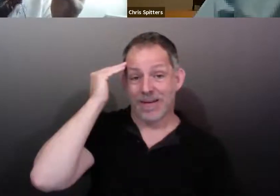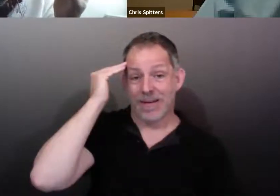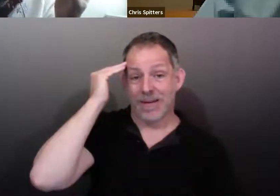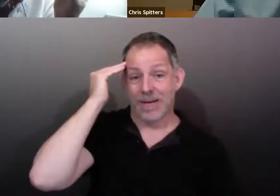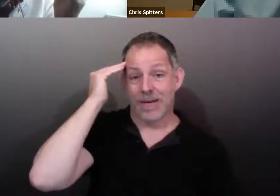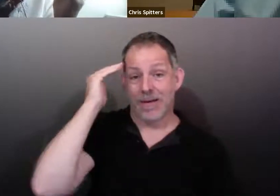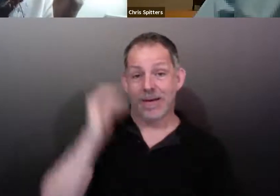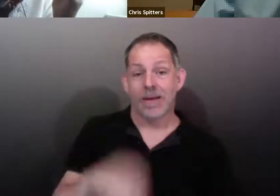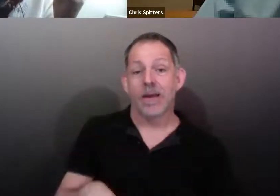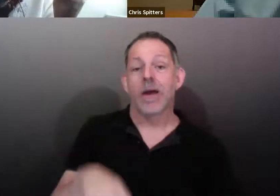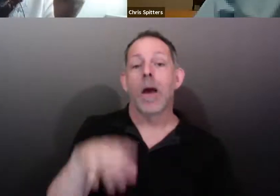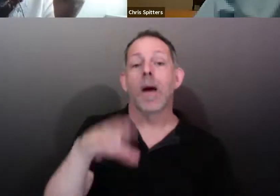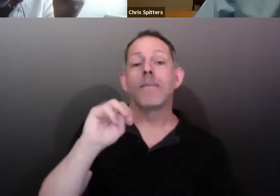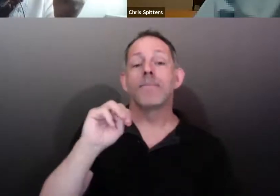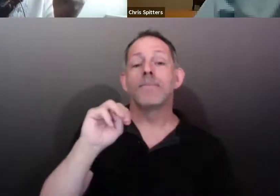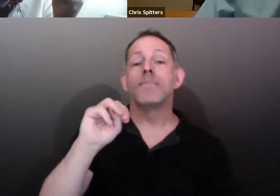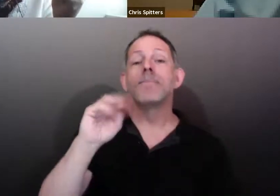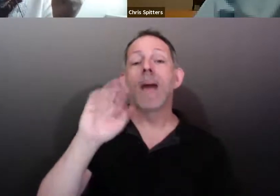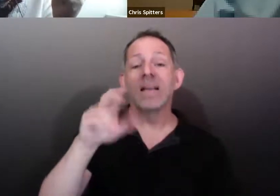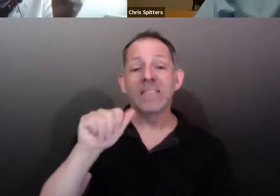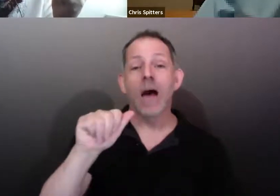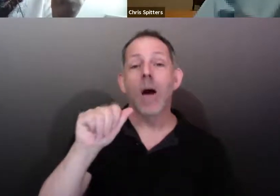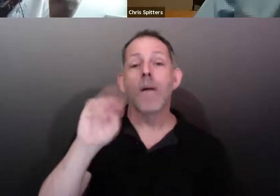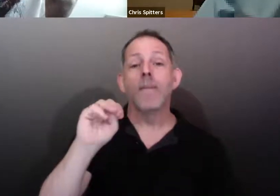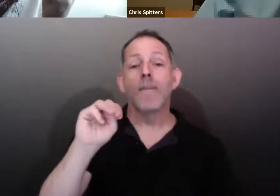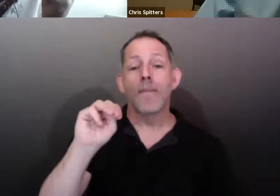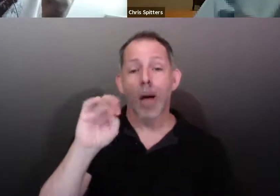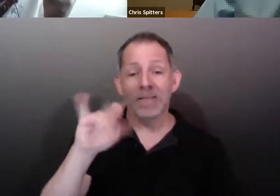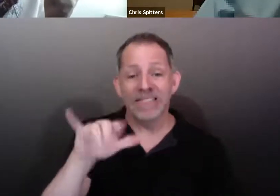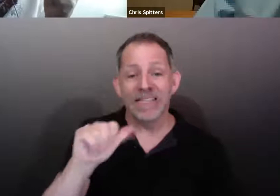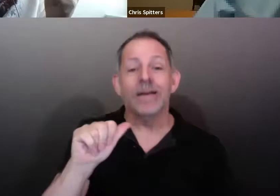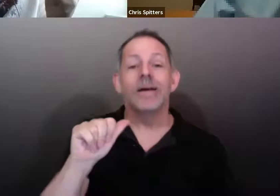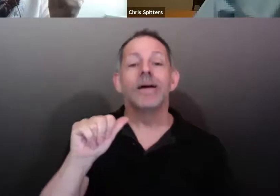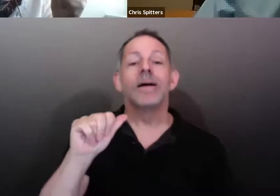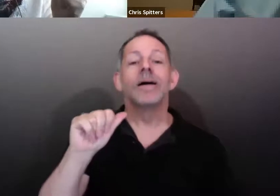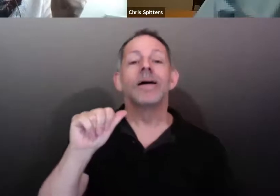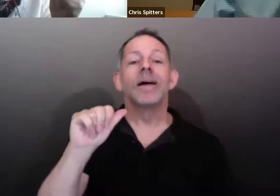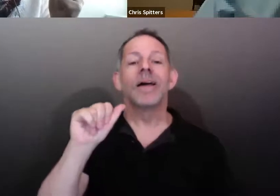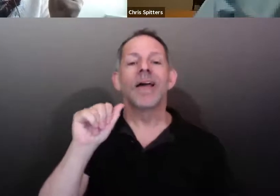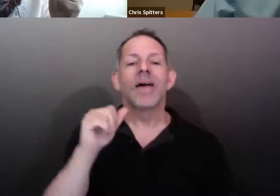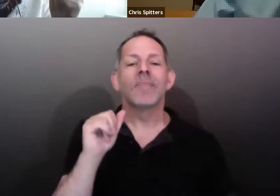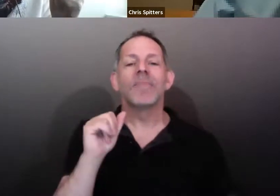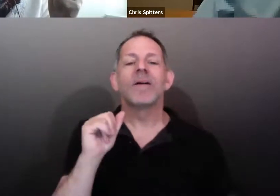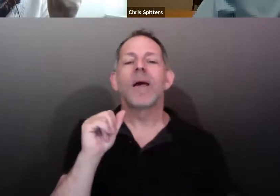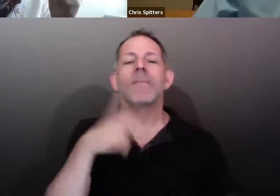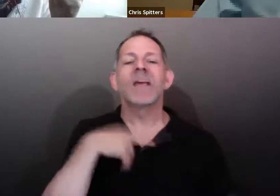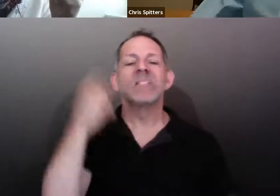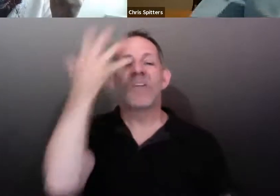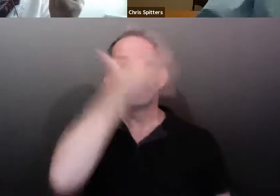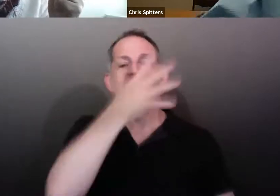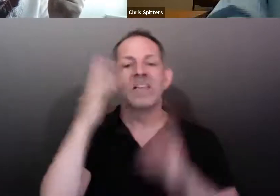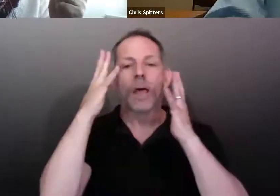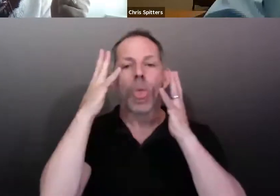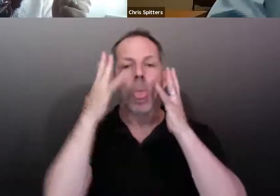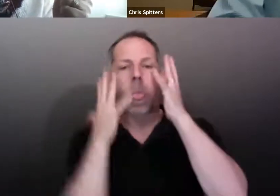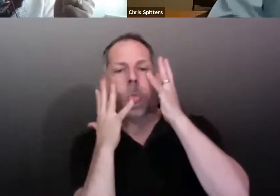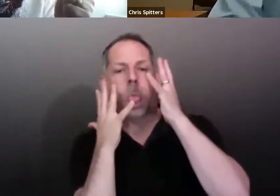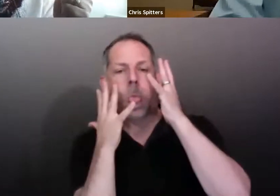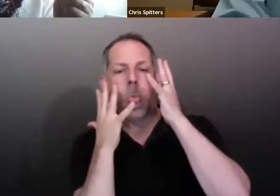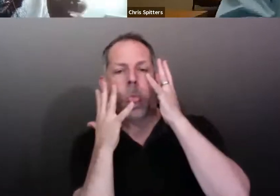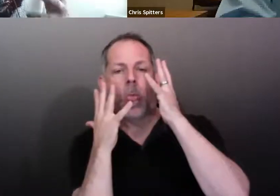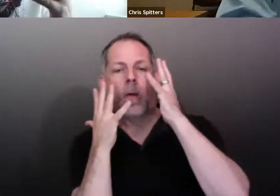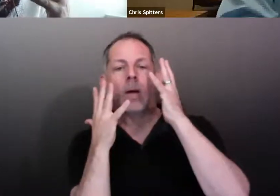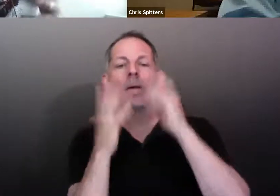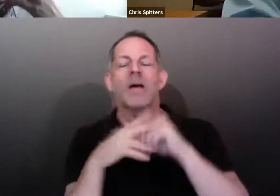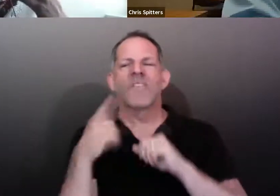paralysis and the drooping, but I've got the tingling and the burning in my face. And my sense of taste and smell has been